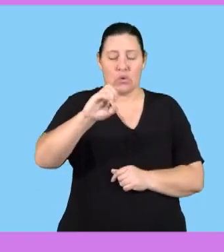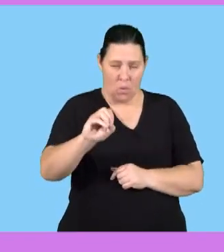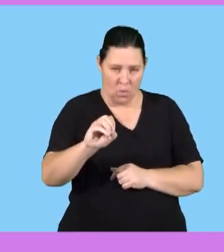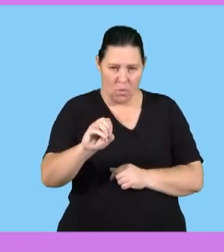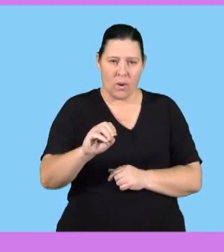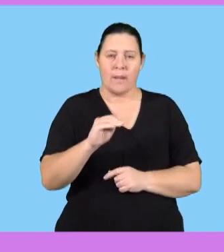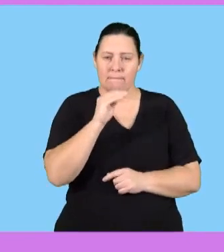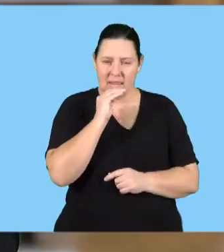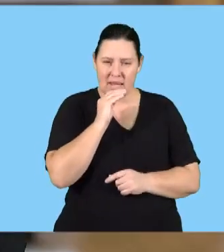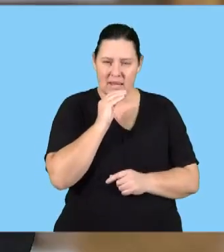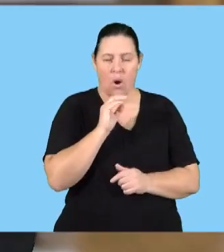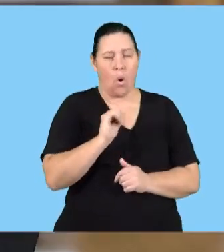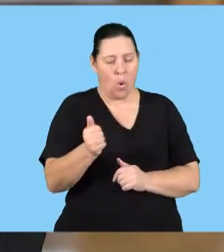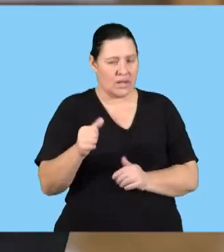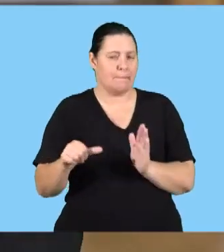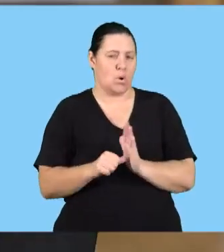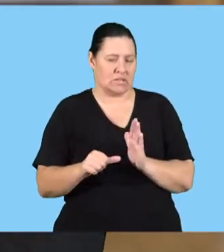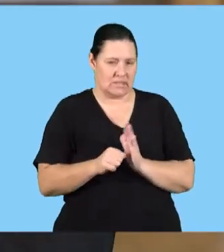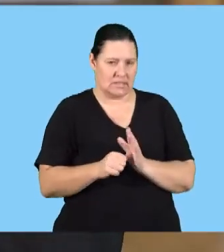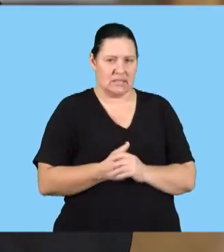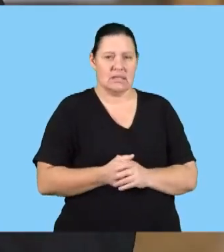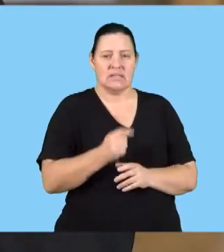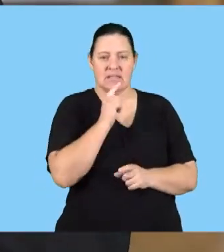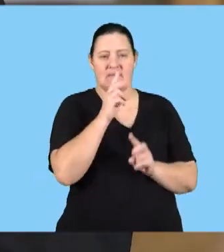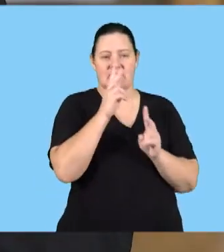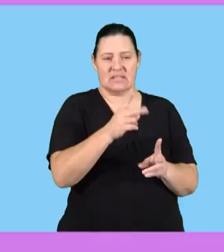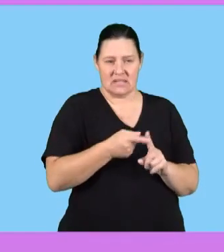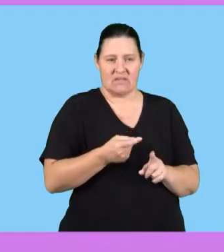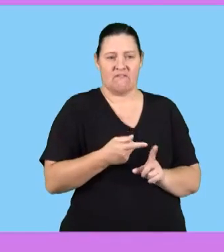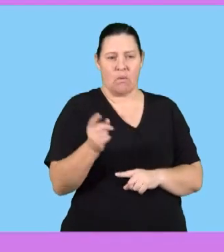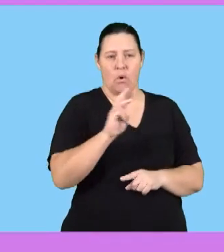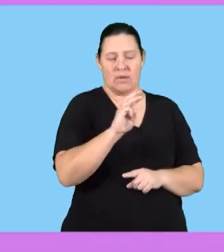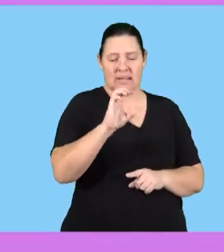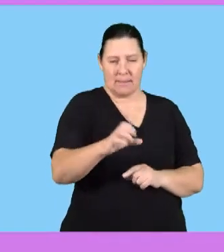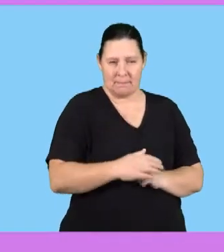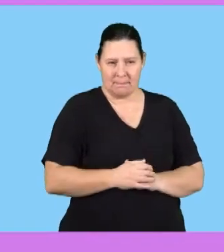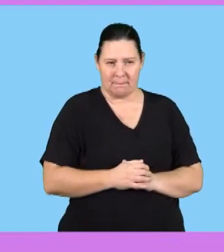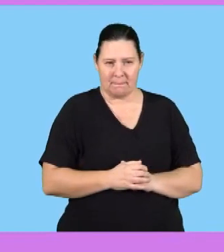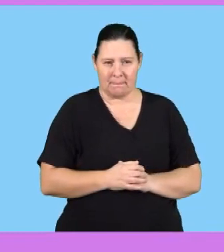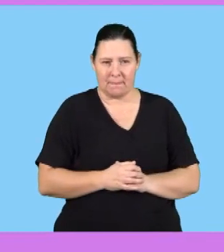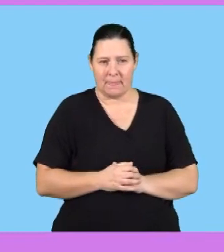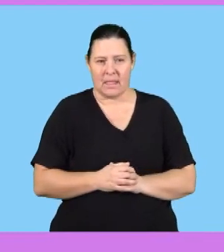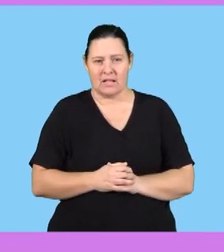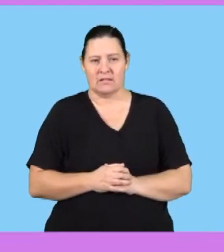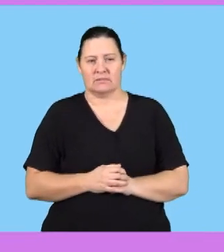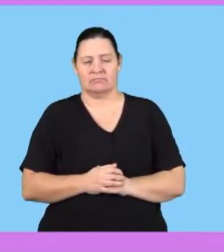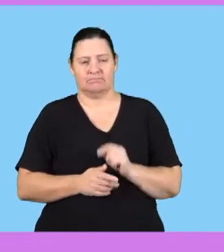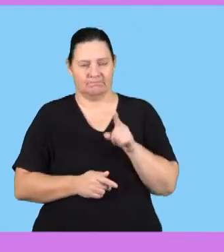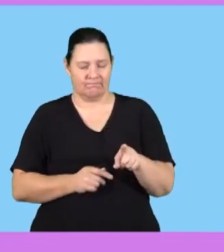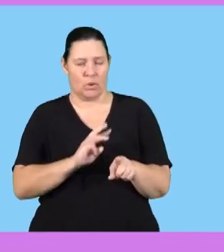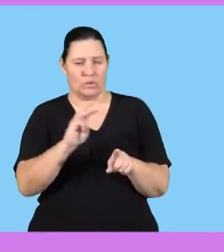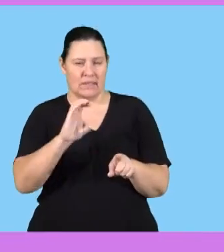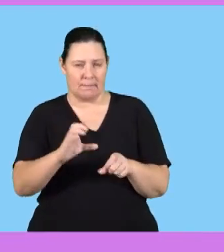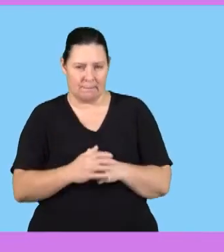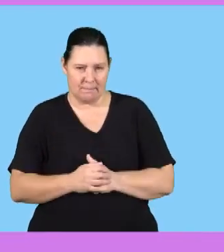ratio, as you know, order is very important. So first it says visitors from Western Cape. So if I look at my pie chart,